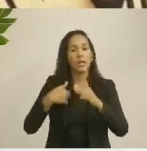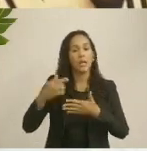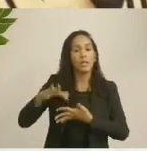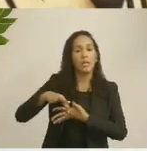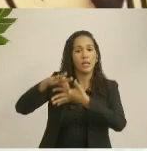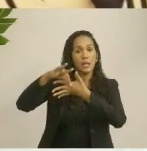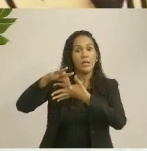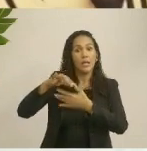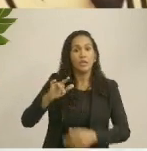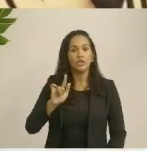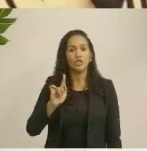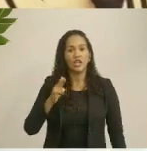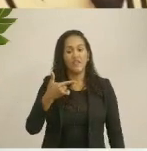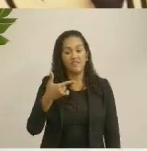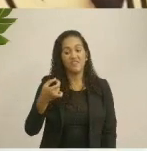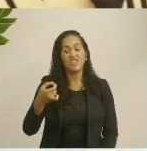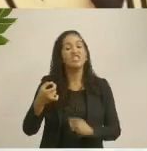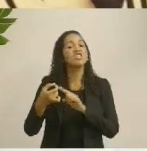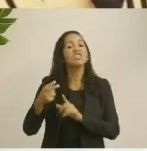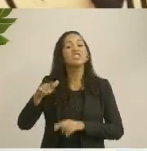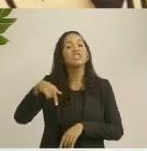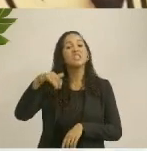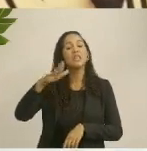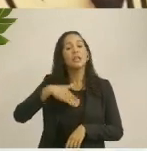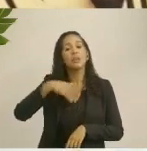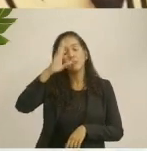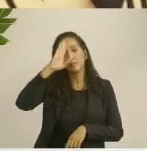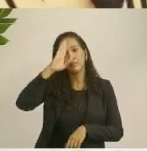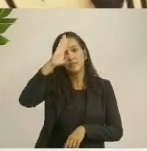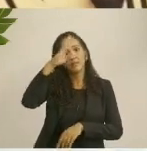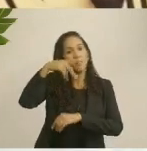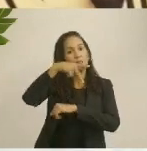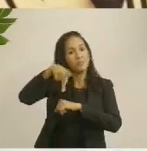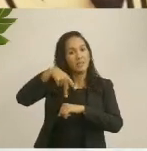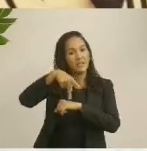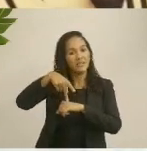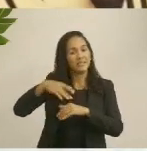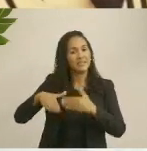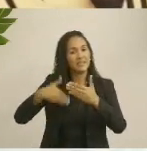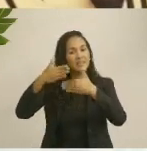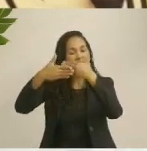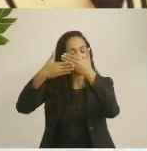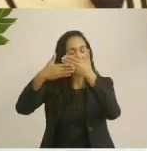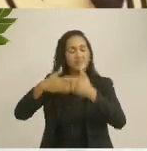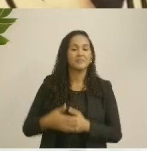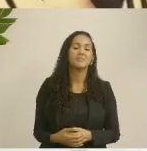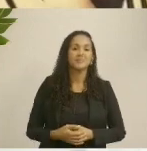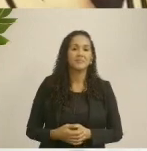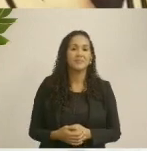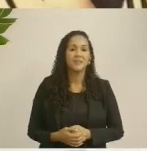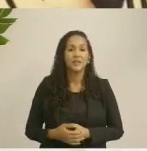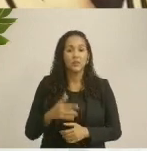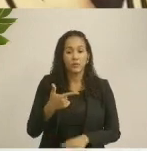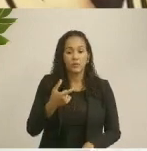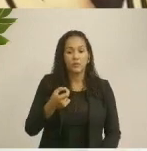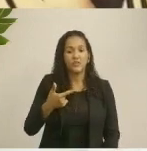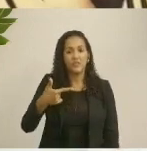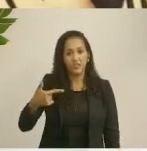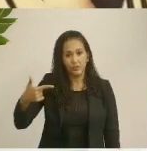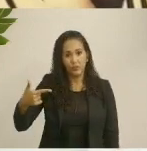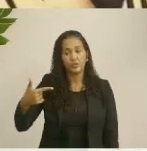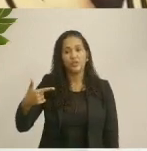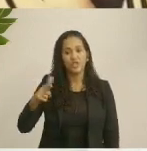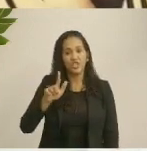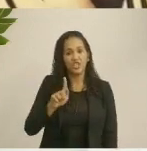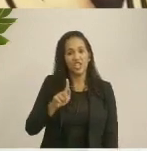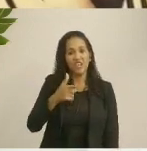the major developing countries. In 2022, the G20 was led by